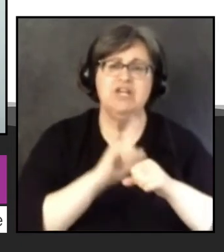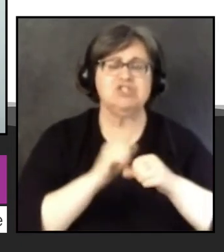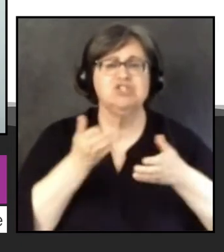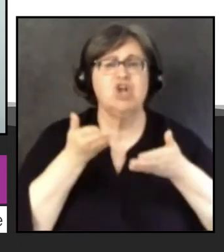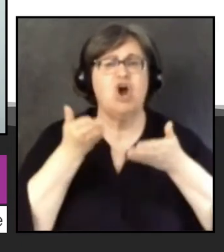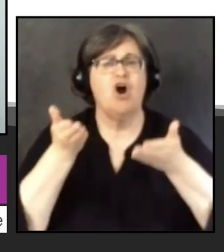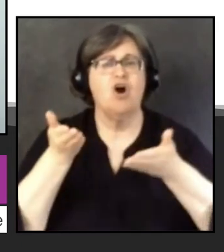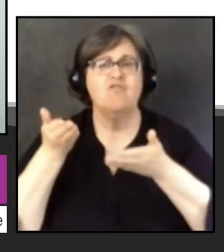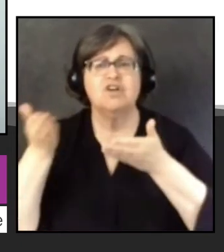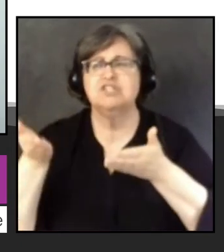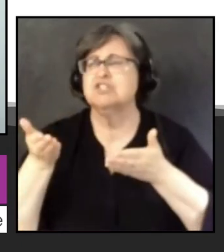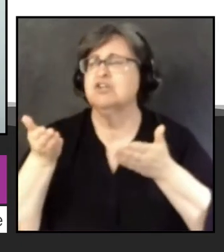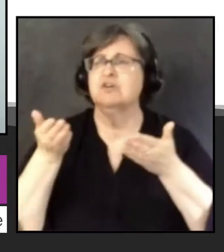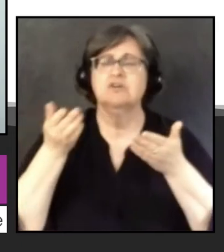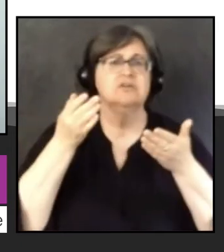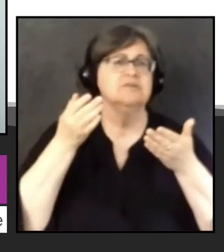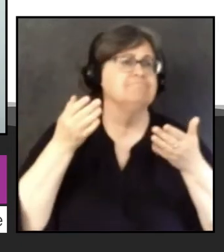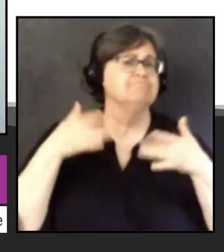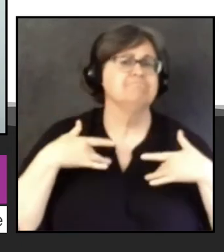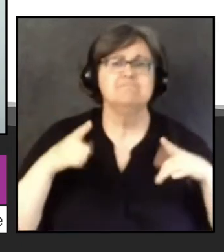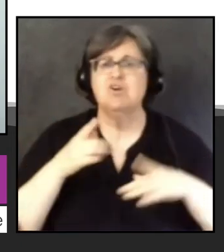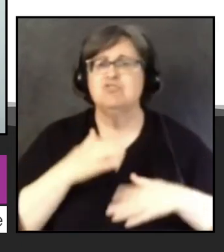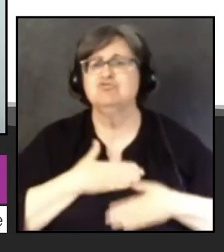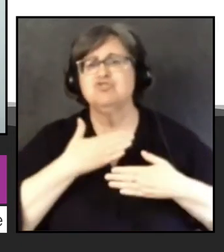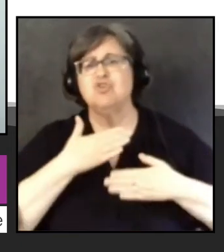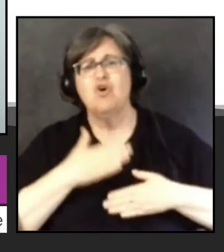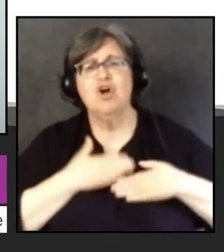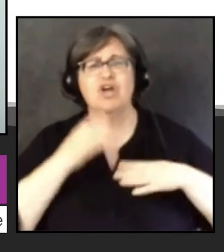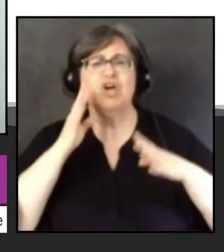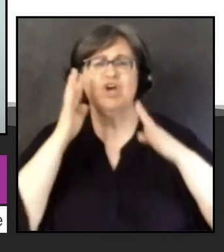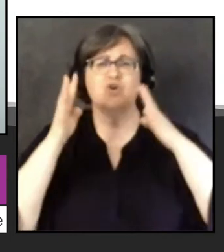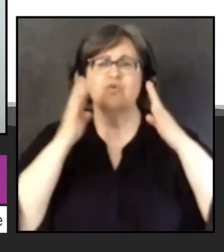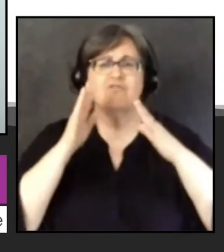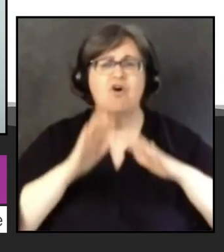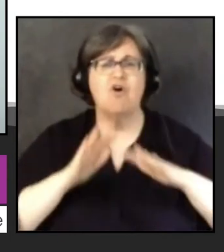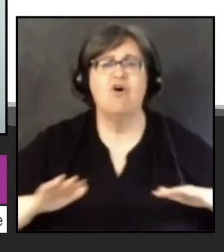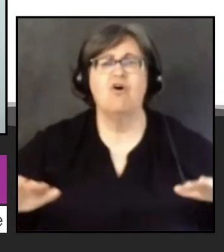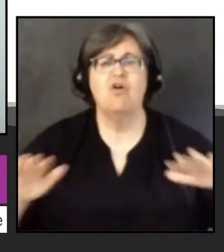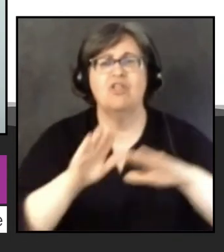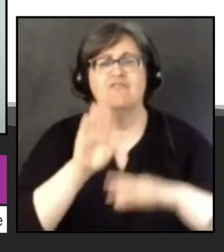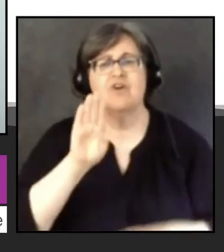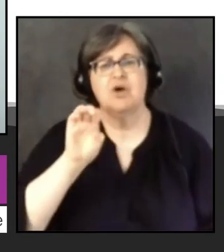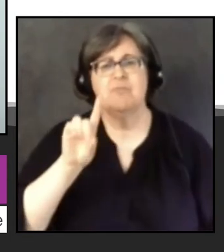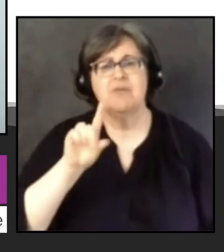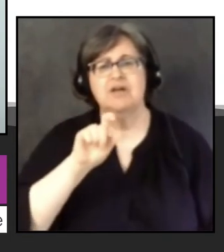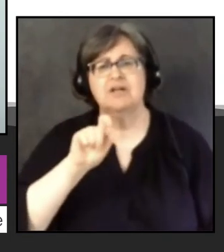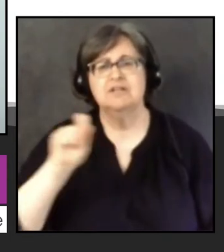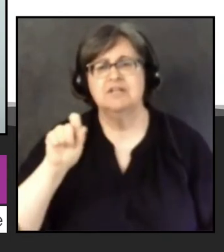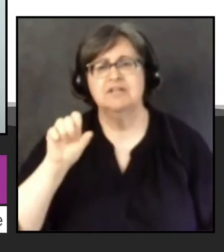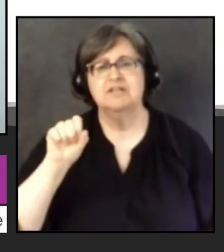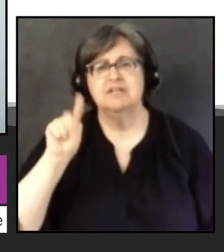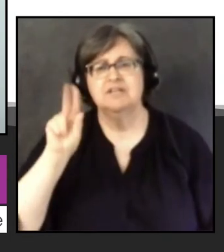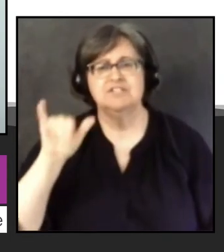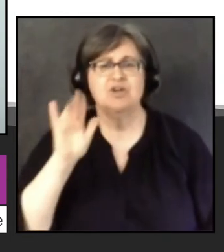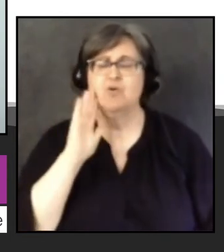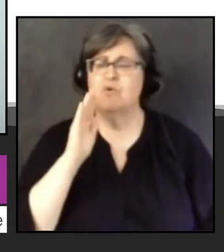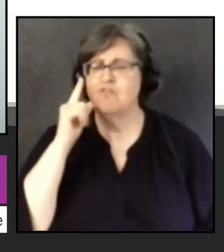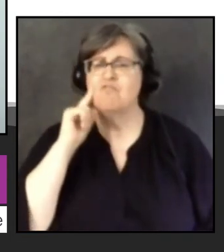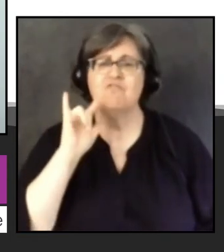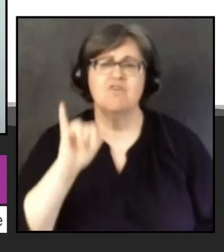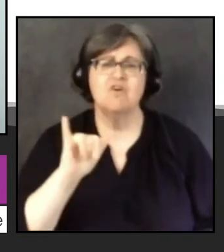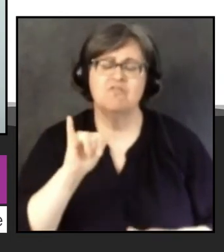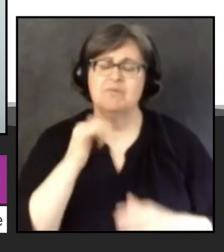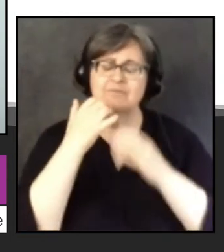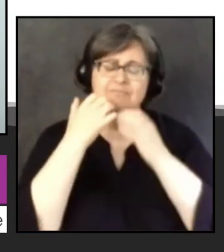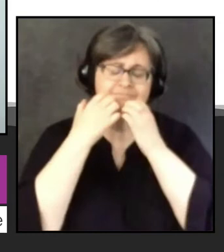offerings of joy and creativity across Bed-Stuy. So they will forever hold a place in our hearts for